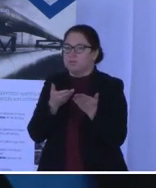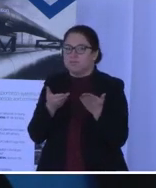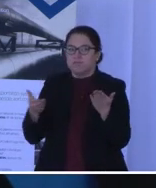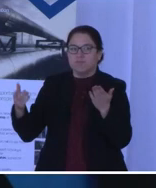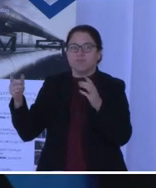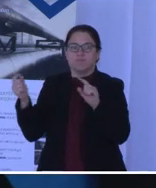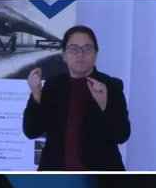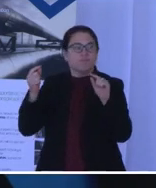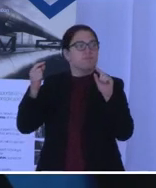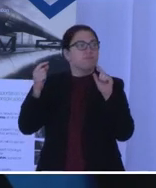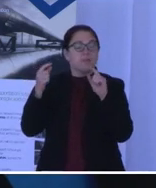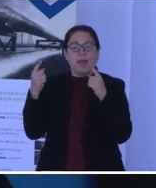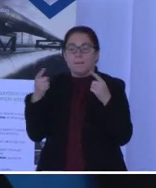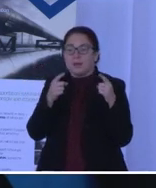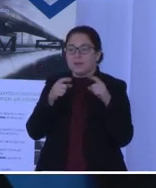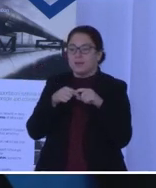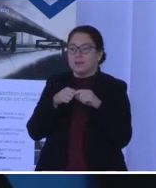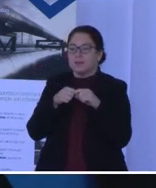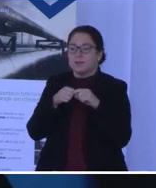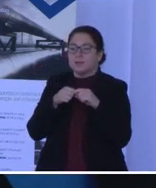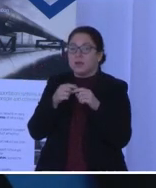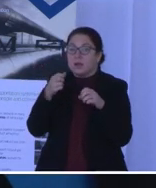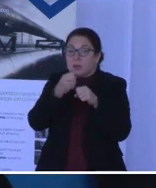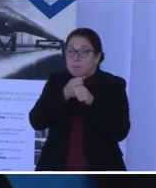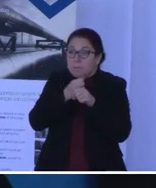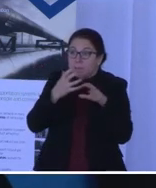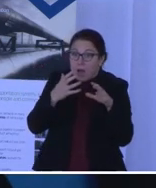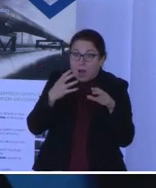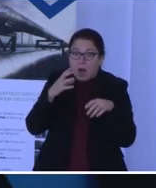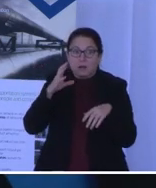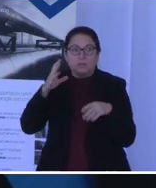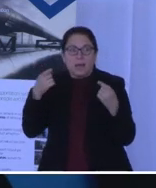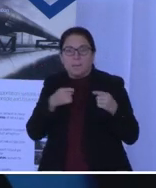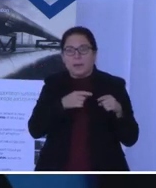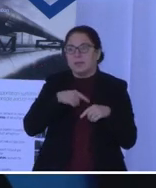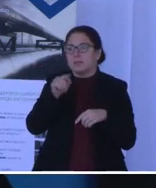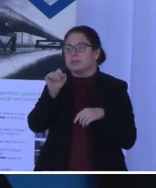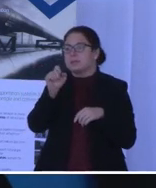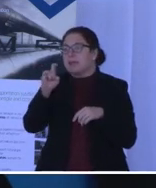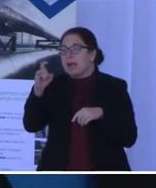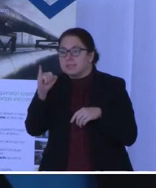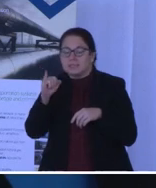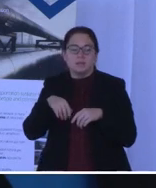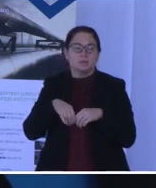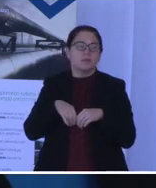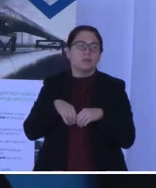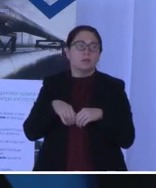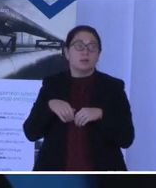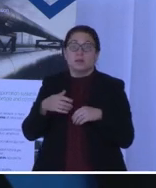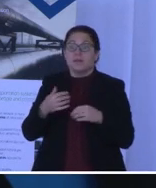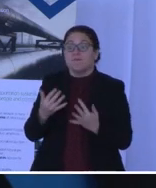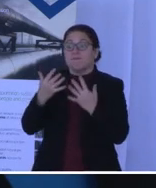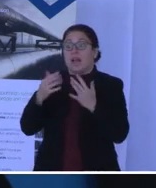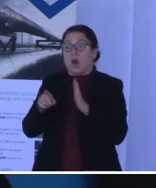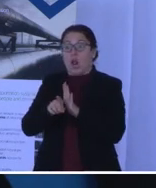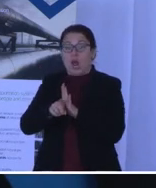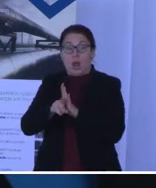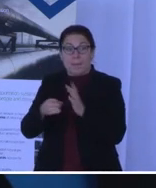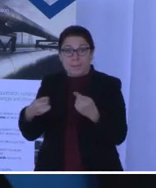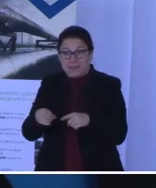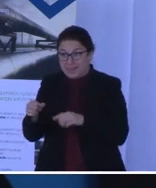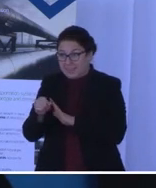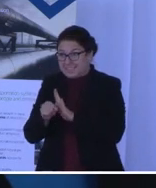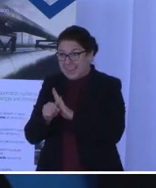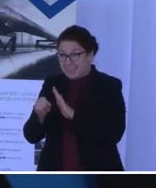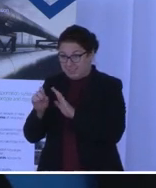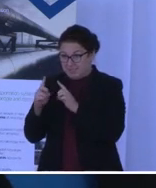plane hijackings, about bombs going off in taxi cabs. There was a fire alarm that went off in the State Department.